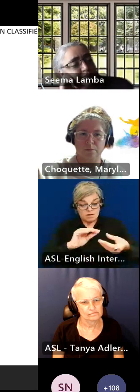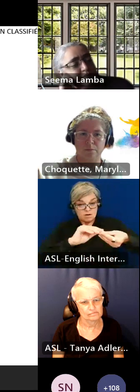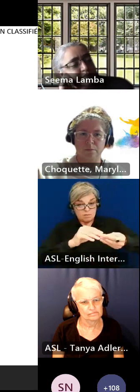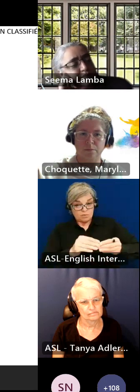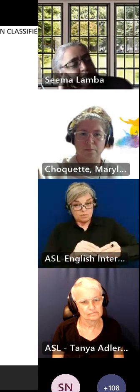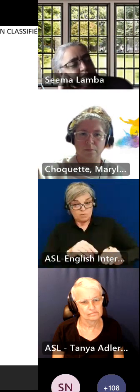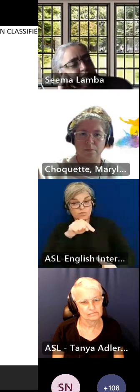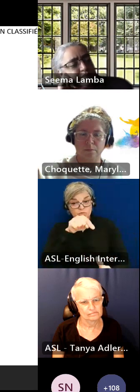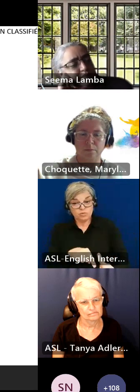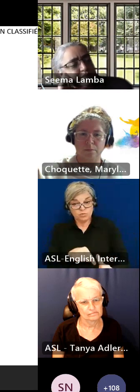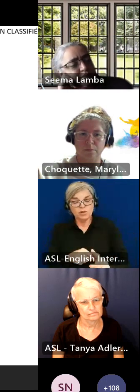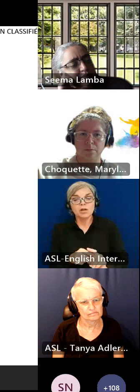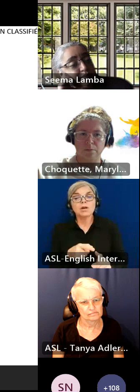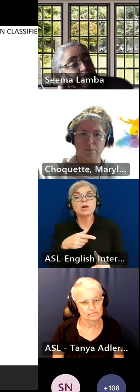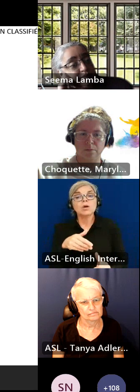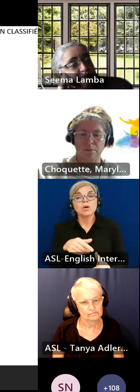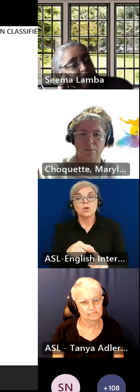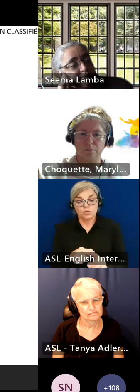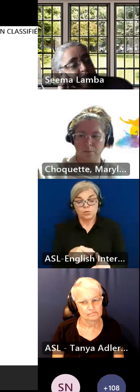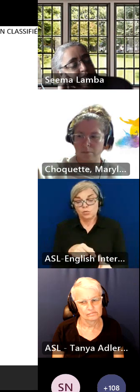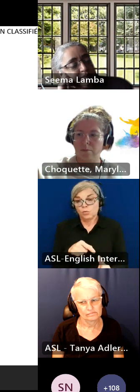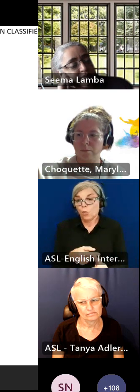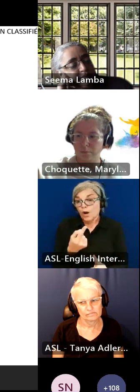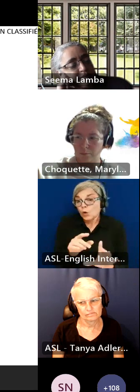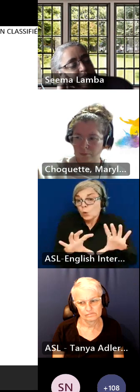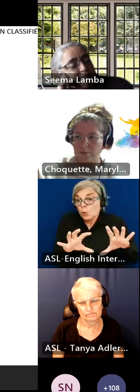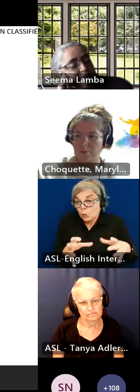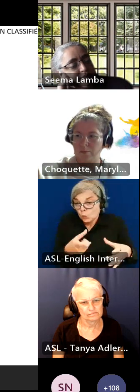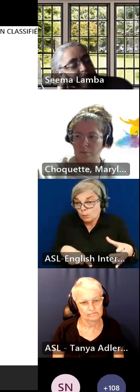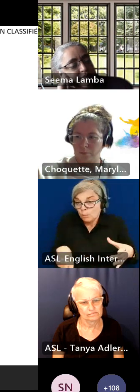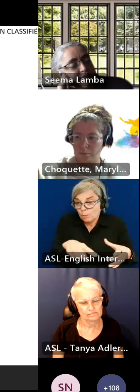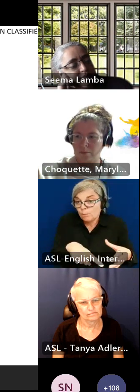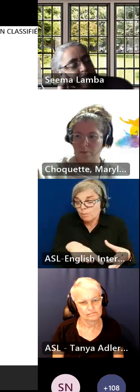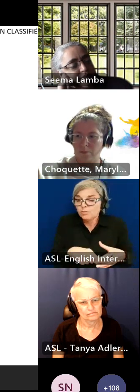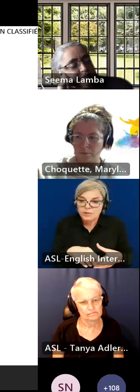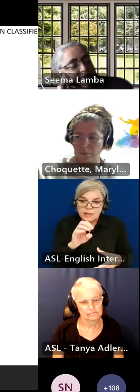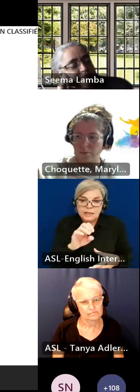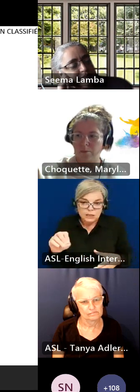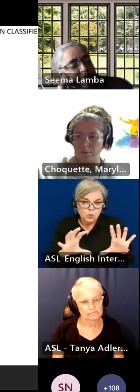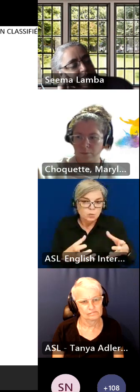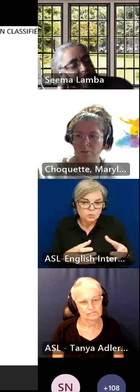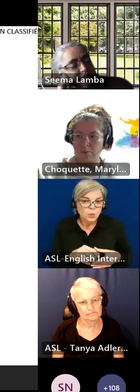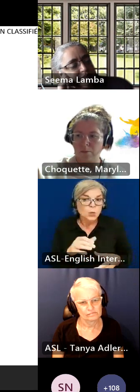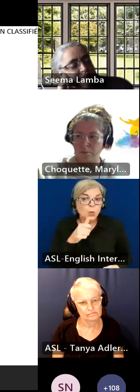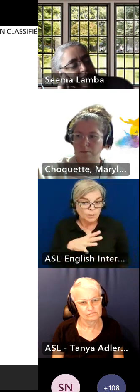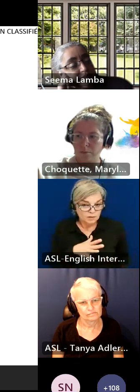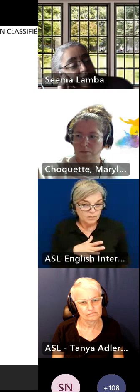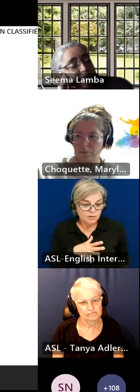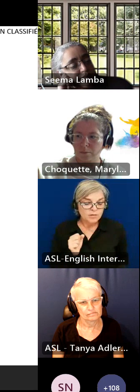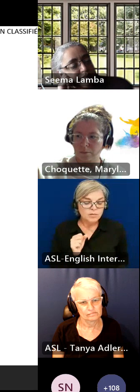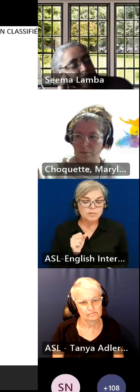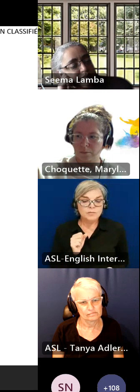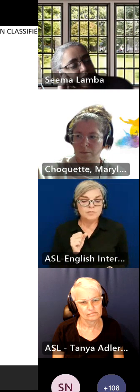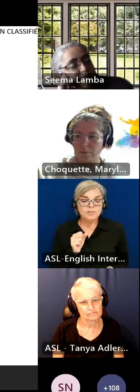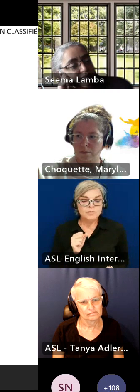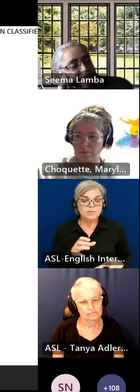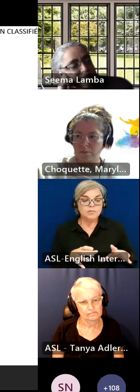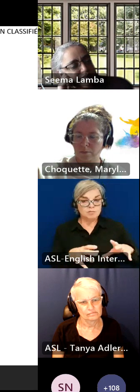the category, the groups or target groups in employment equity. And